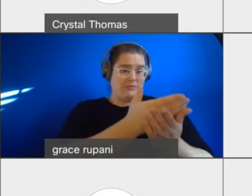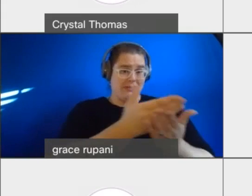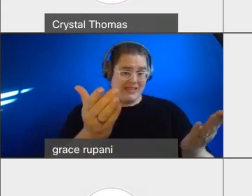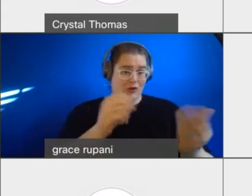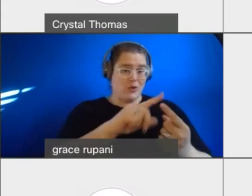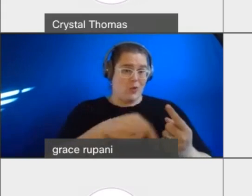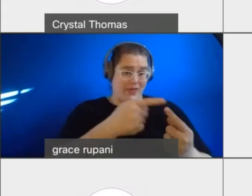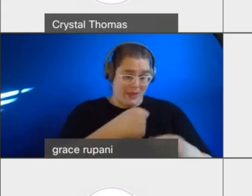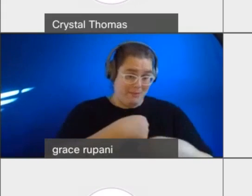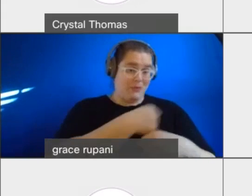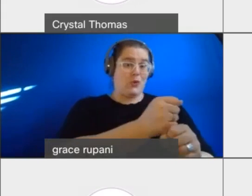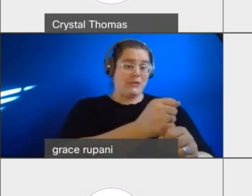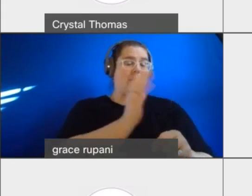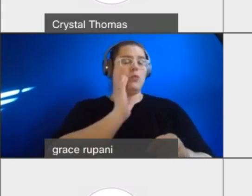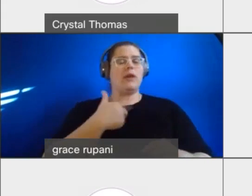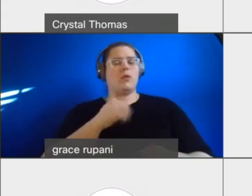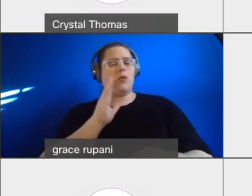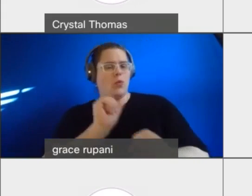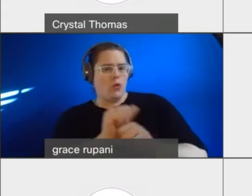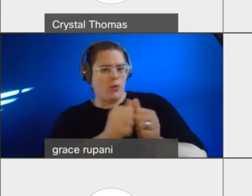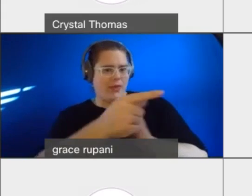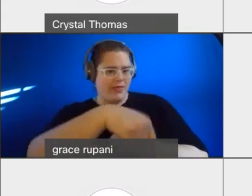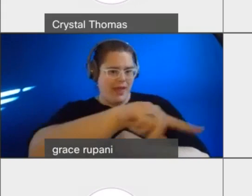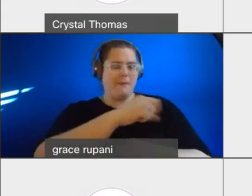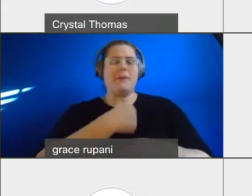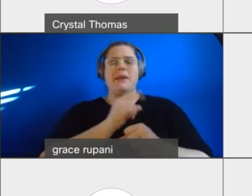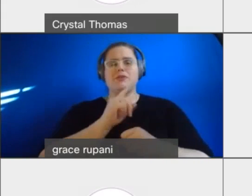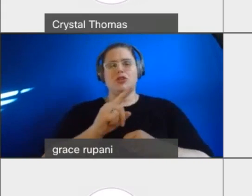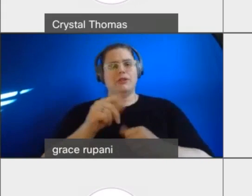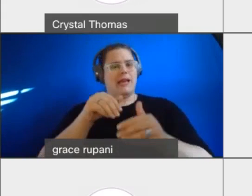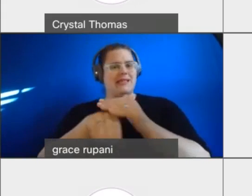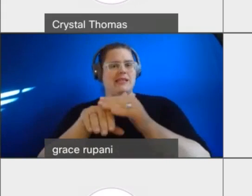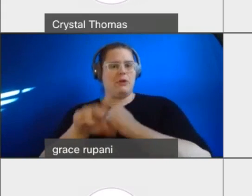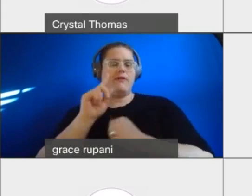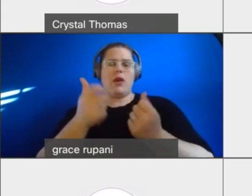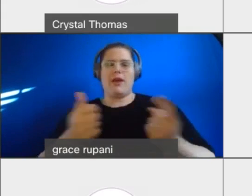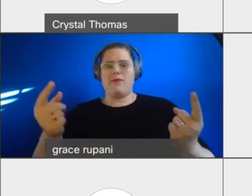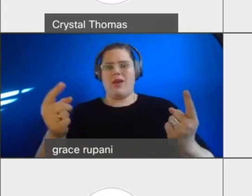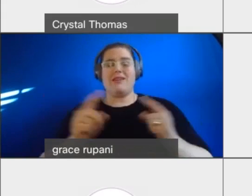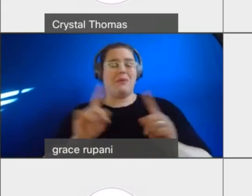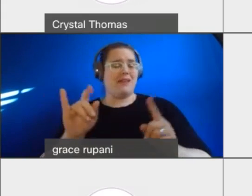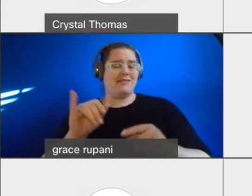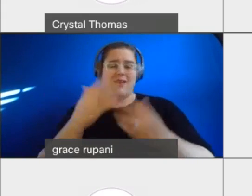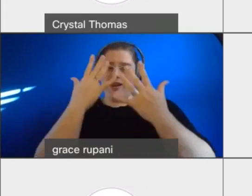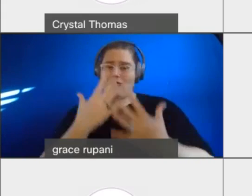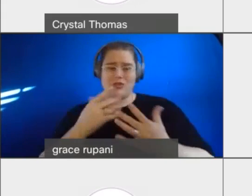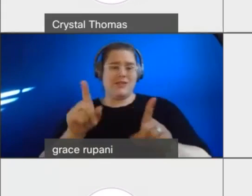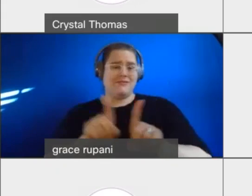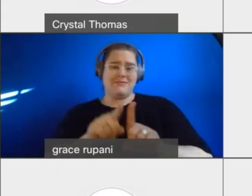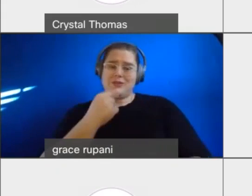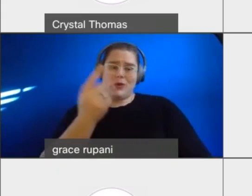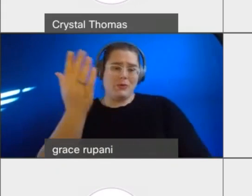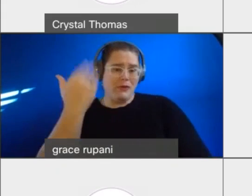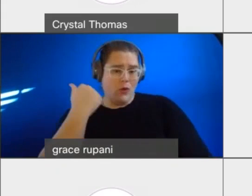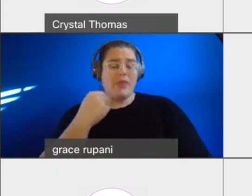sure that those materials are accessible to all of our folks. Unfortunately, like I said, the information you need to really